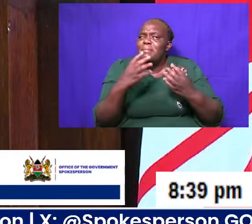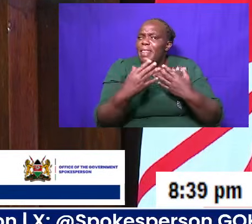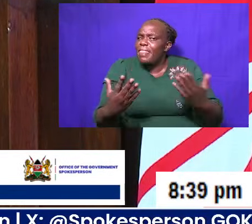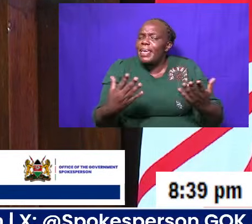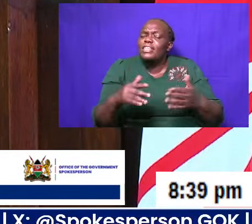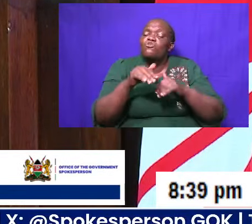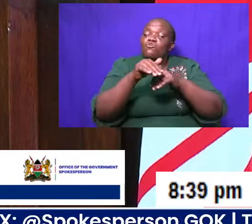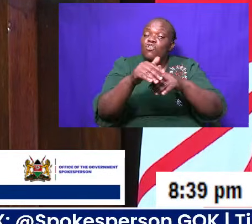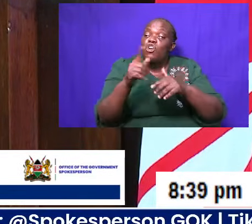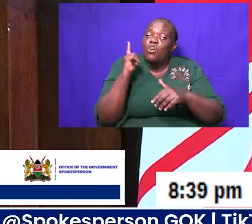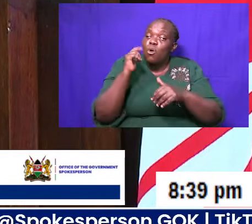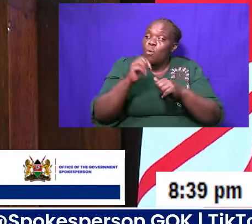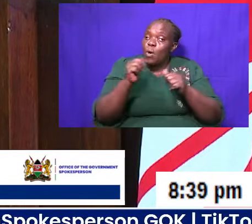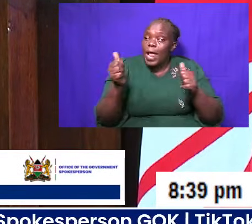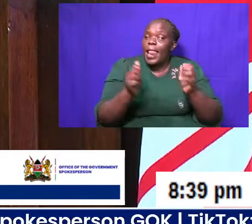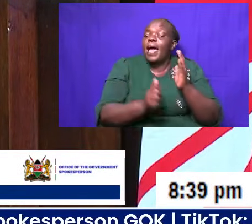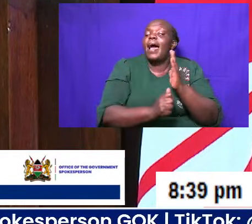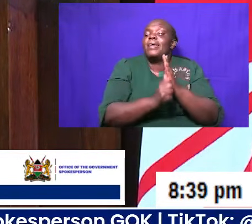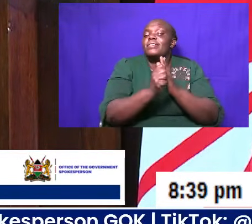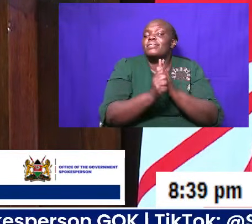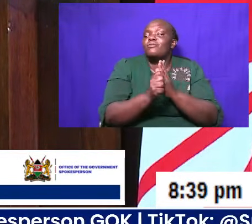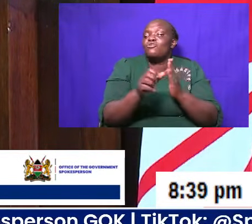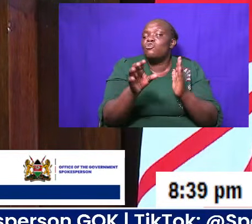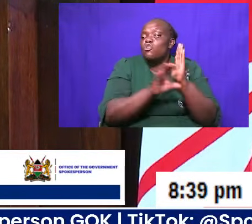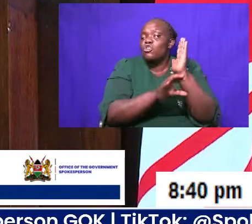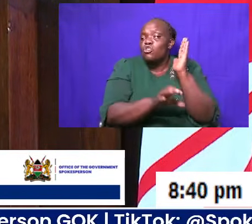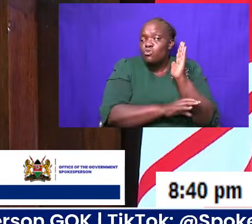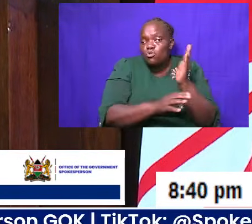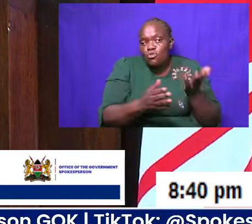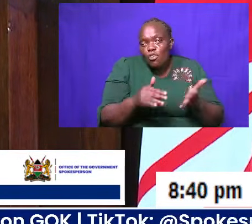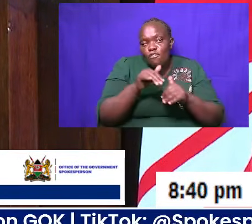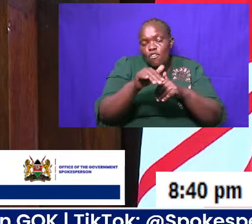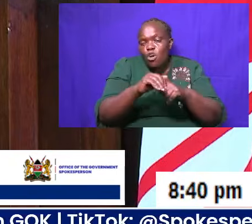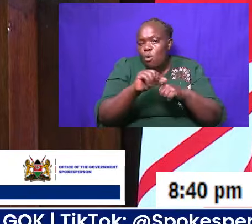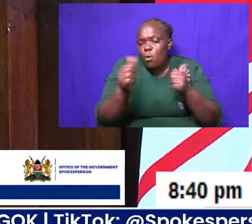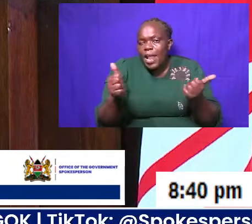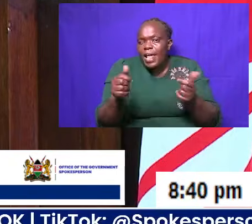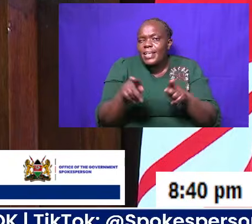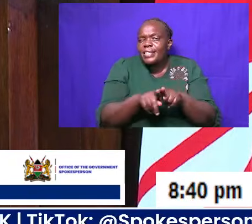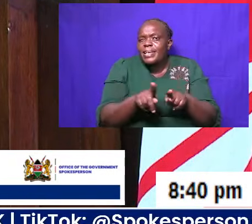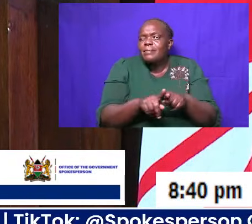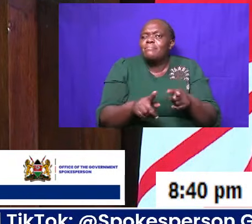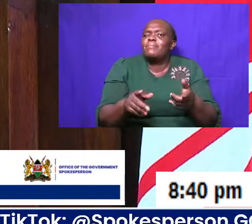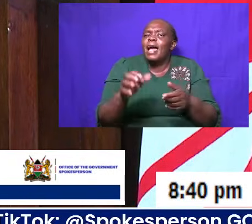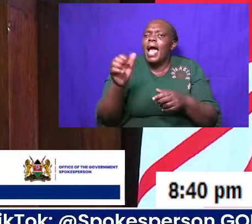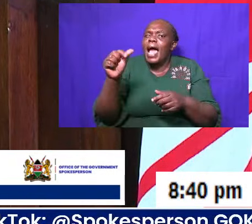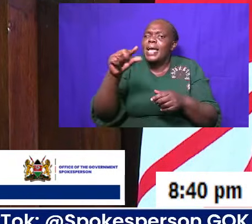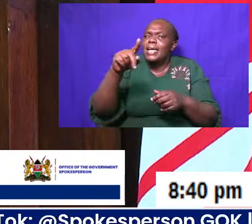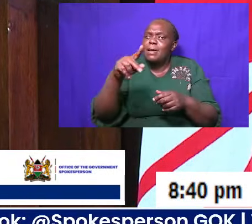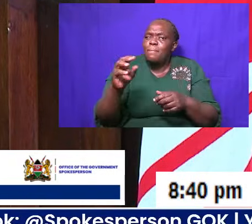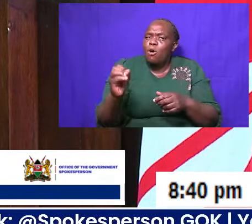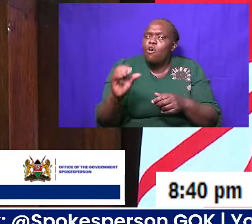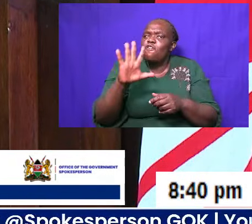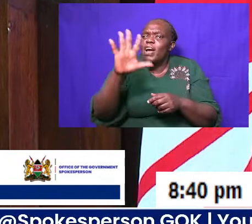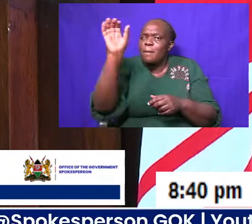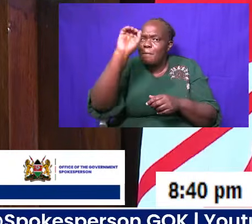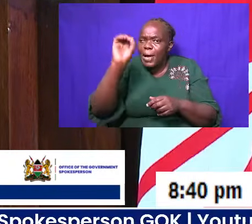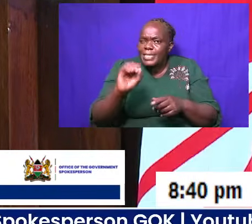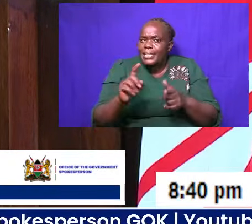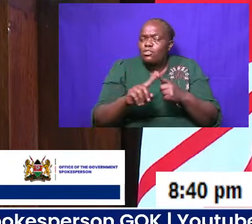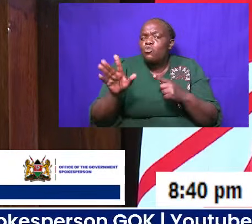law in terms of the articles of the constitution? Whether it's true that I mentioned AGPO, which 5% need to go